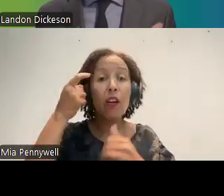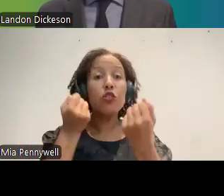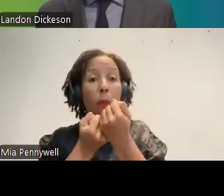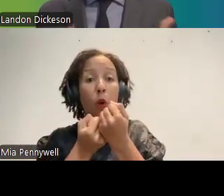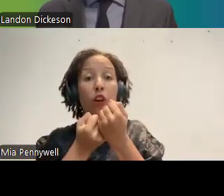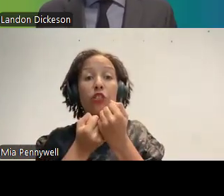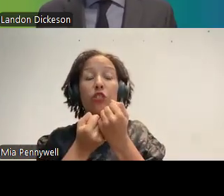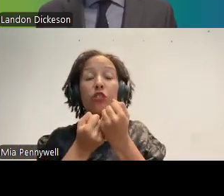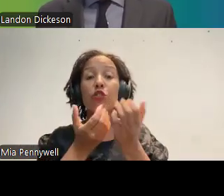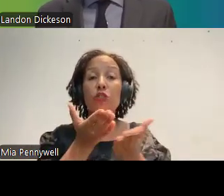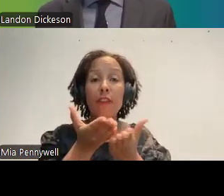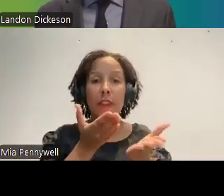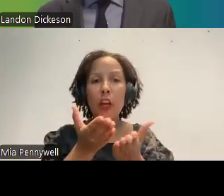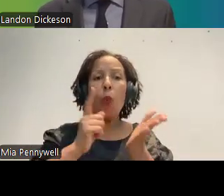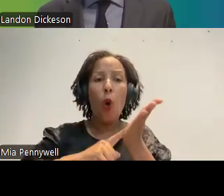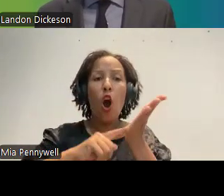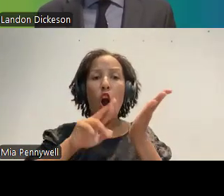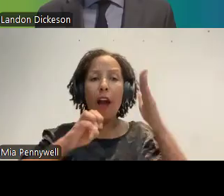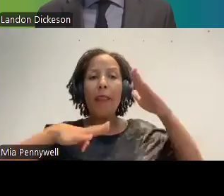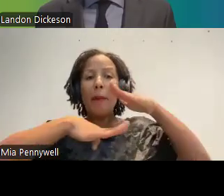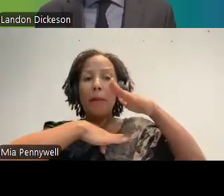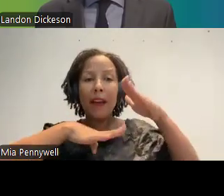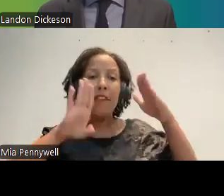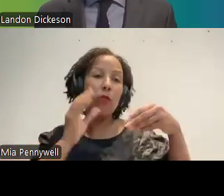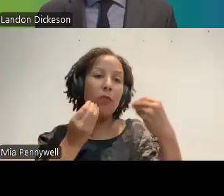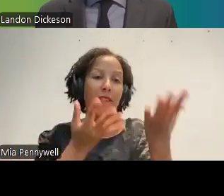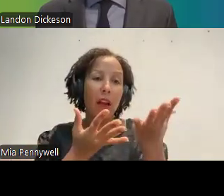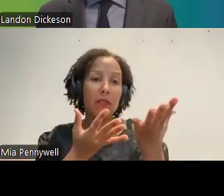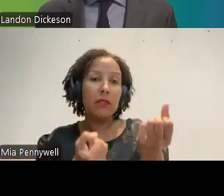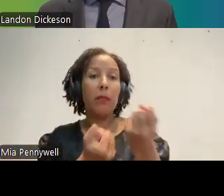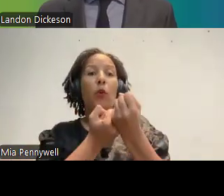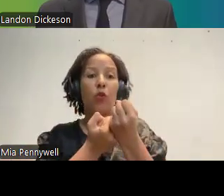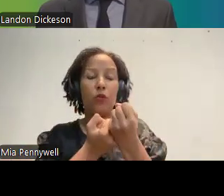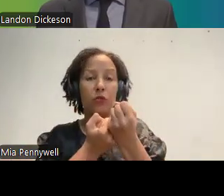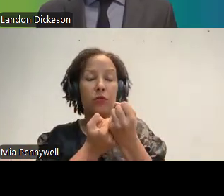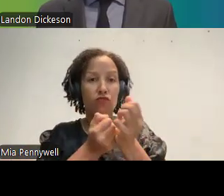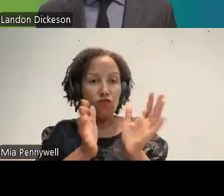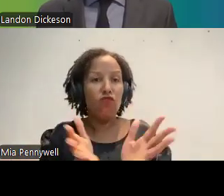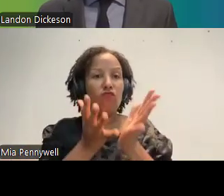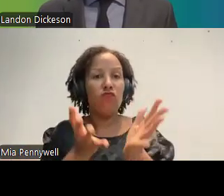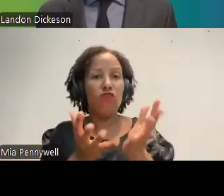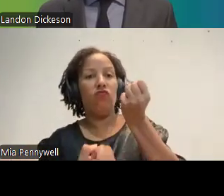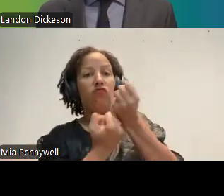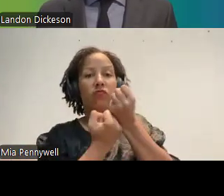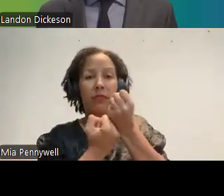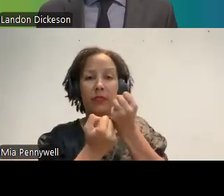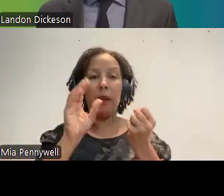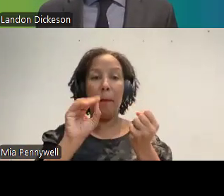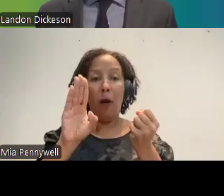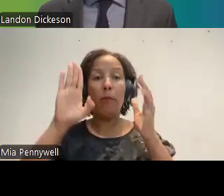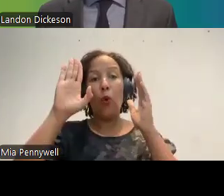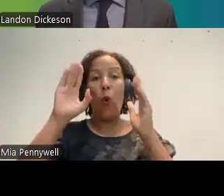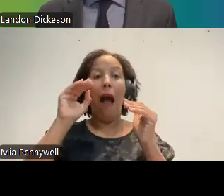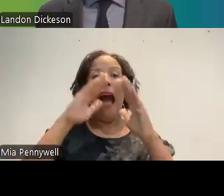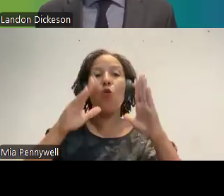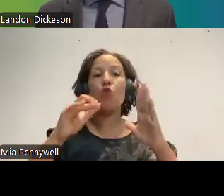the base C's of how we do the work at Bob's House of Hope and the approach that we take to meeting their unique needs of